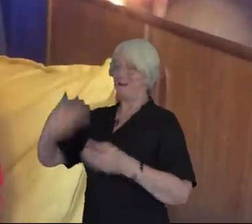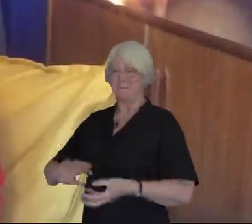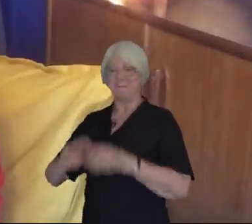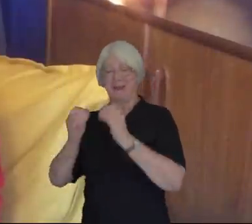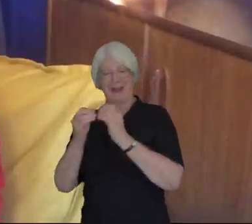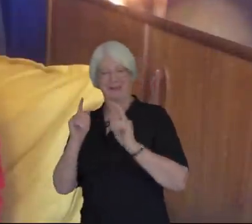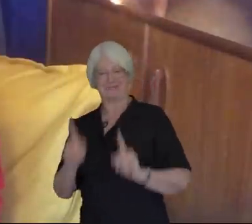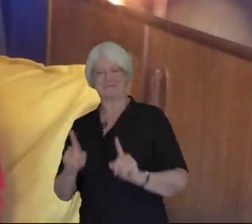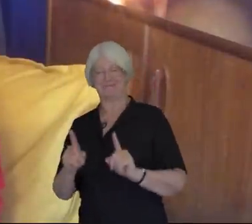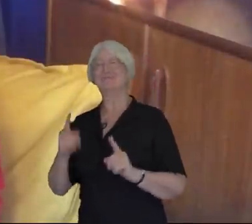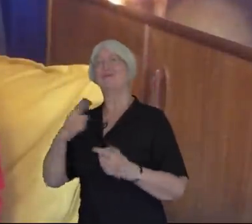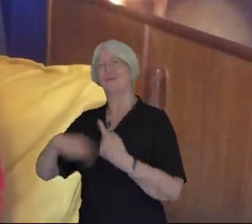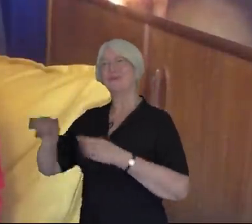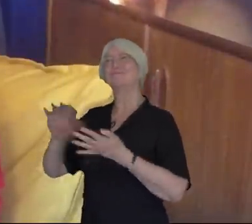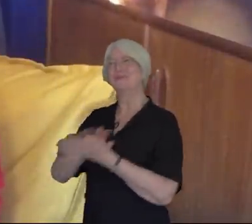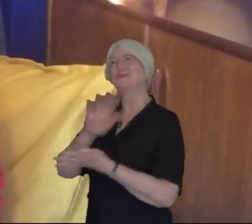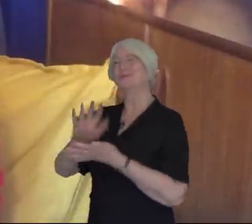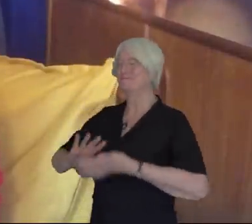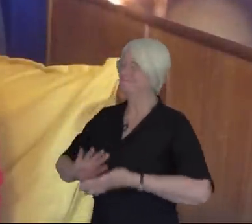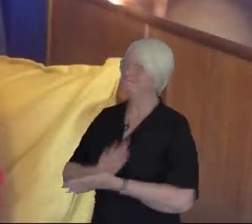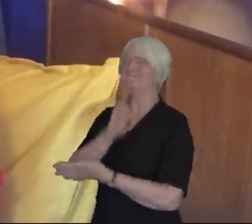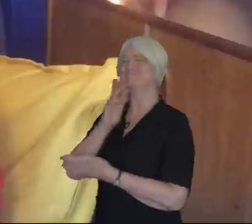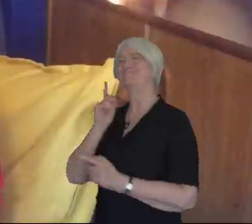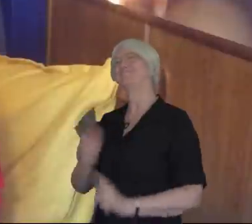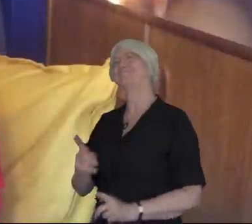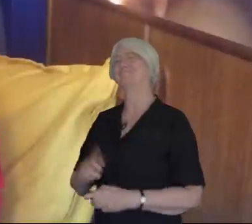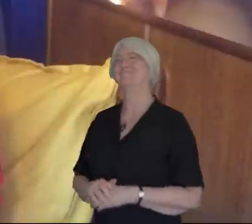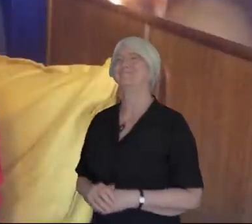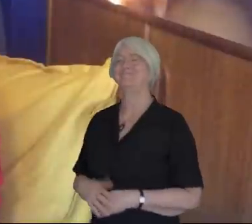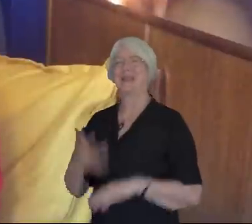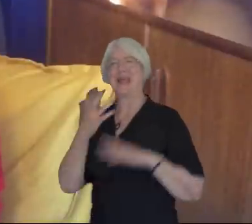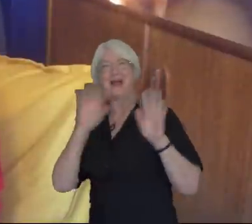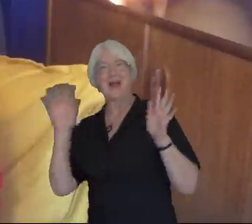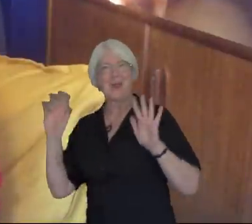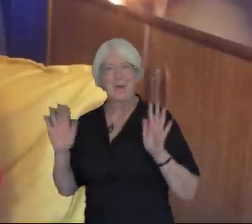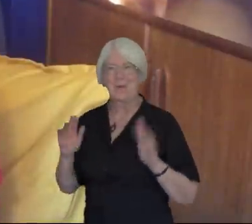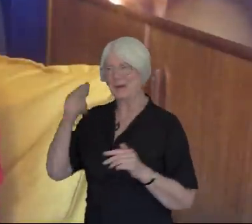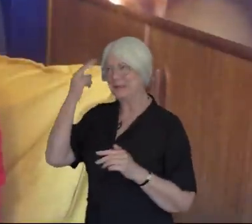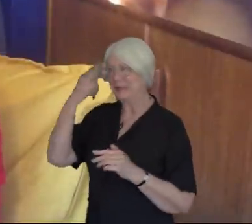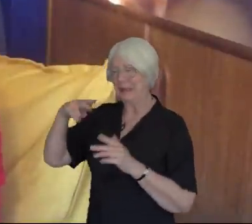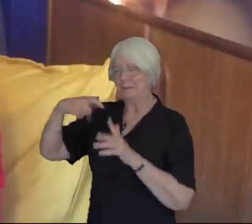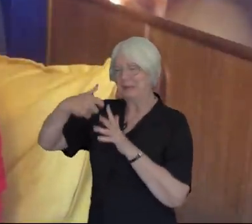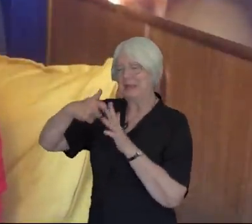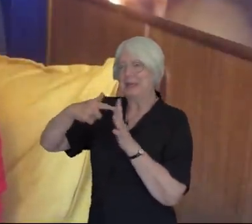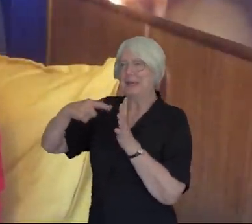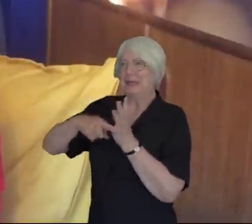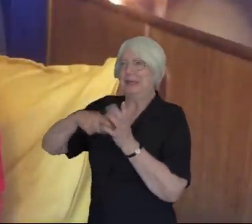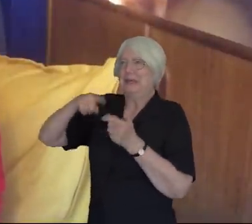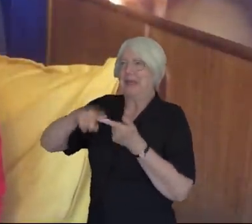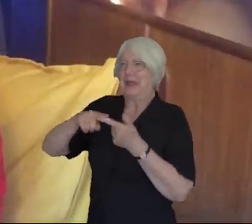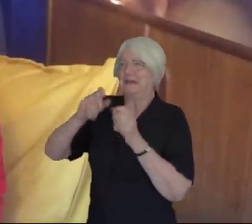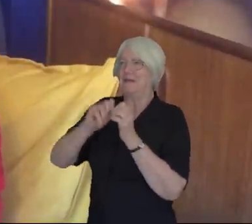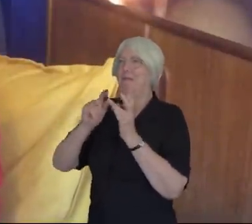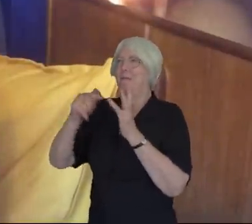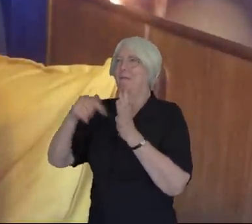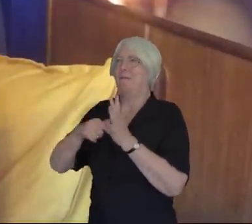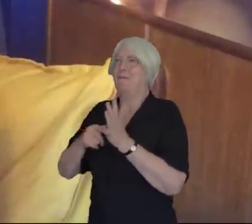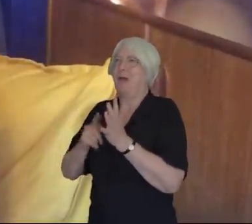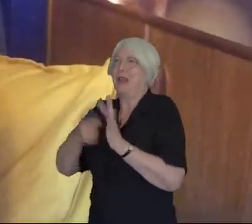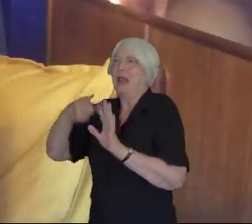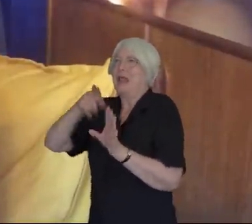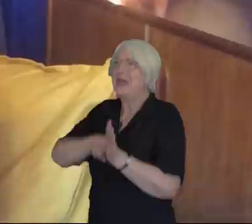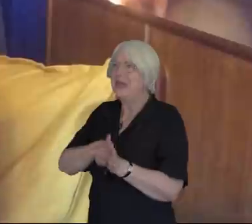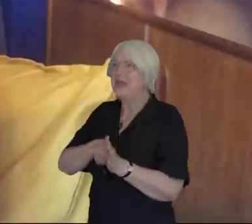made. Let us rejoice and be glad in it. Hello, my name is the Reverend Kate Bottley. Welcome to